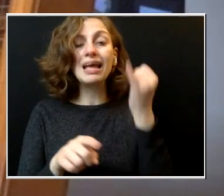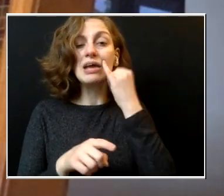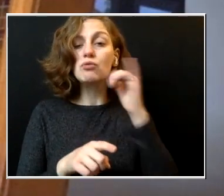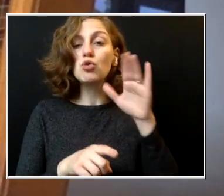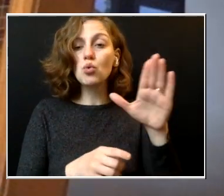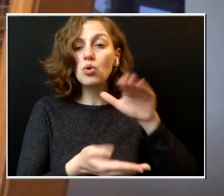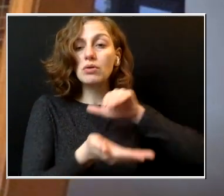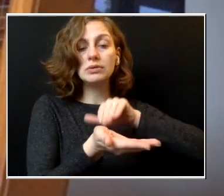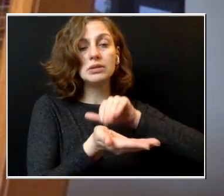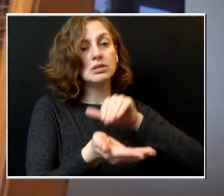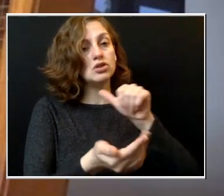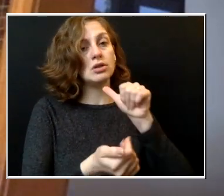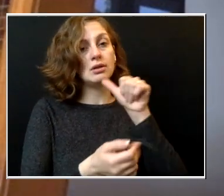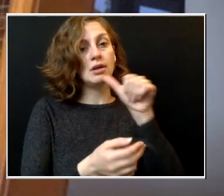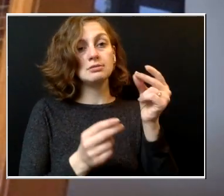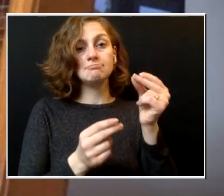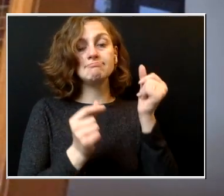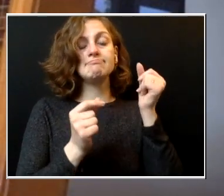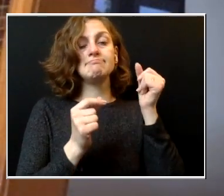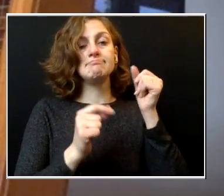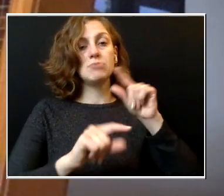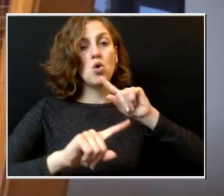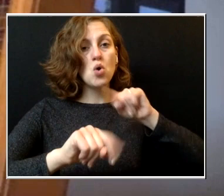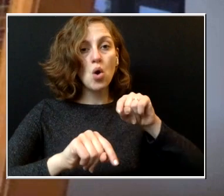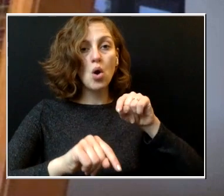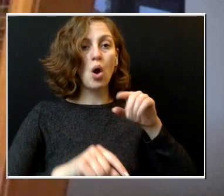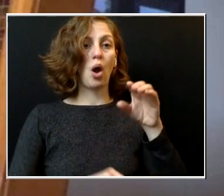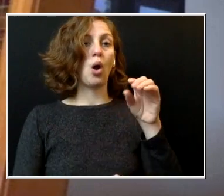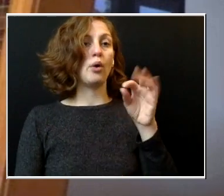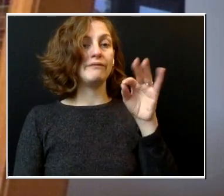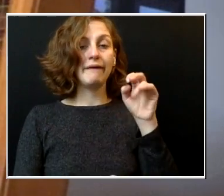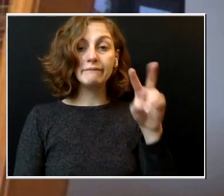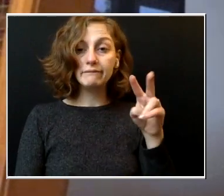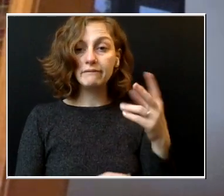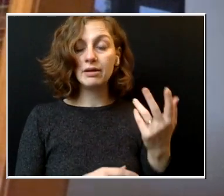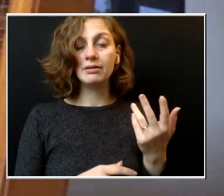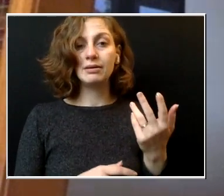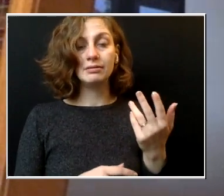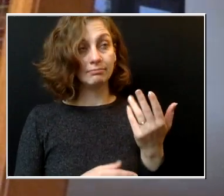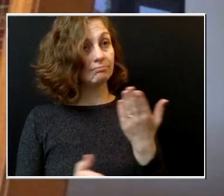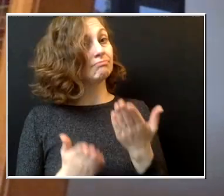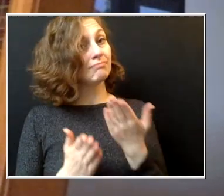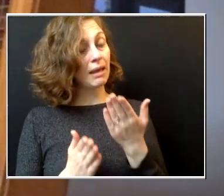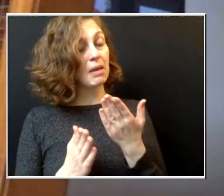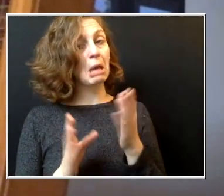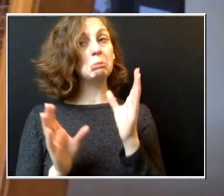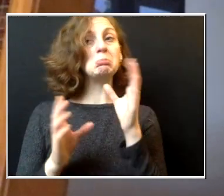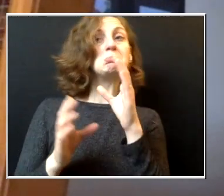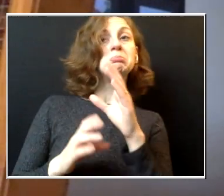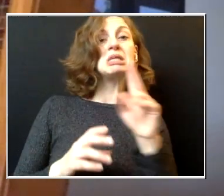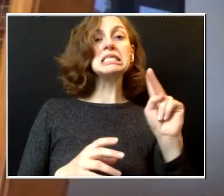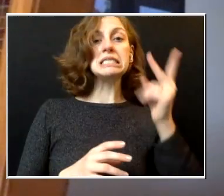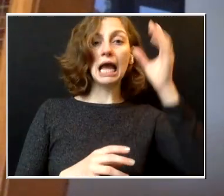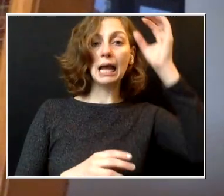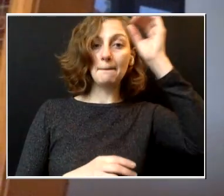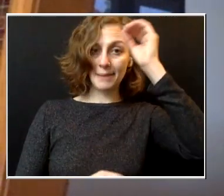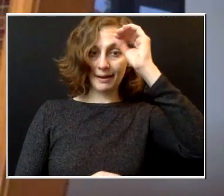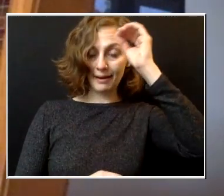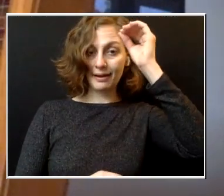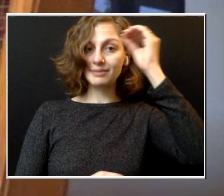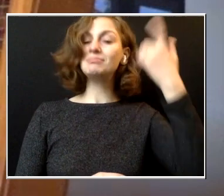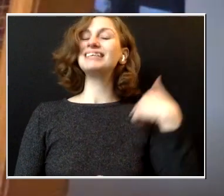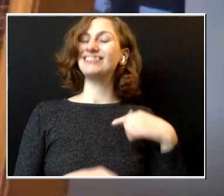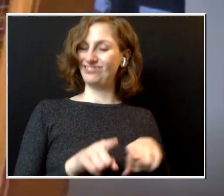immediately order OFEV, you might want to seek a second opinion, because I've also heard of that